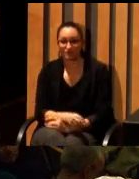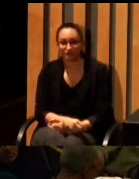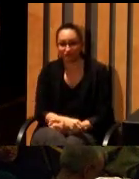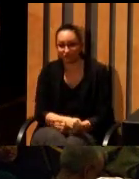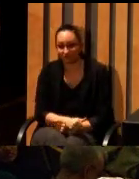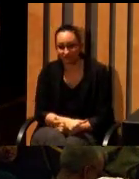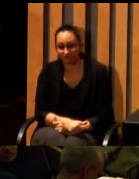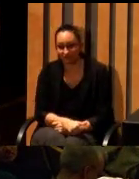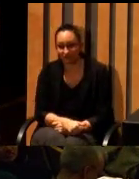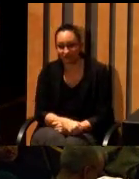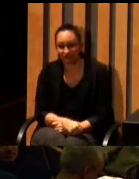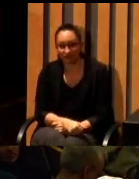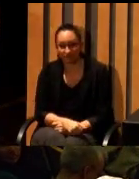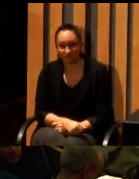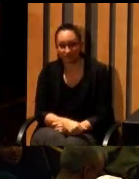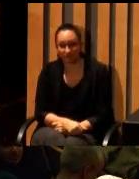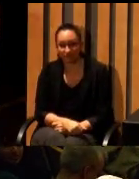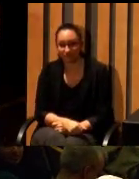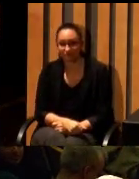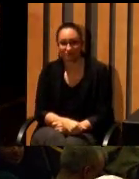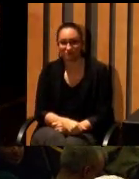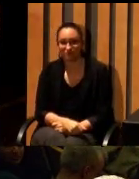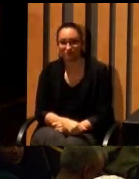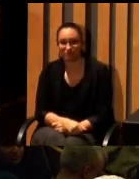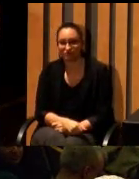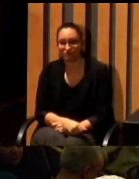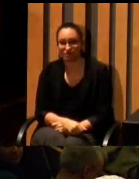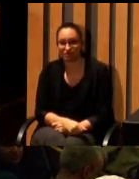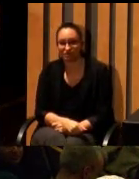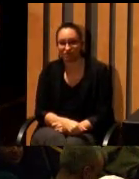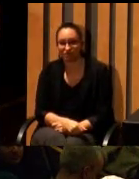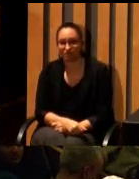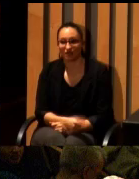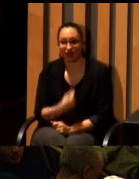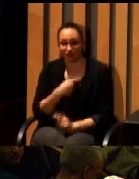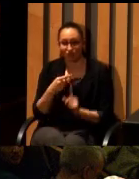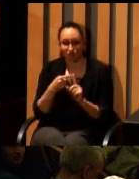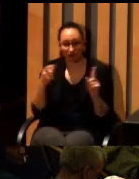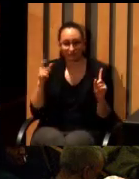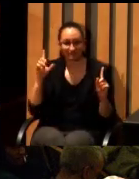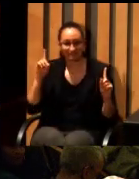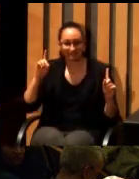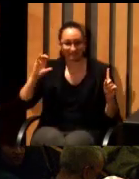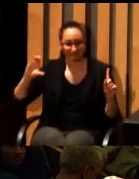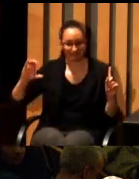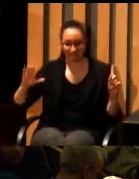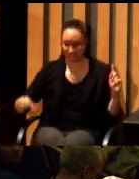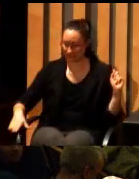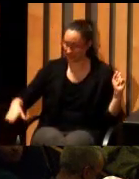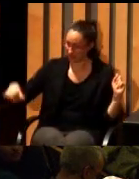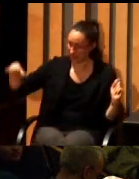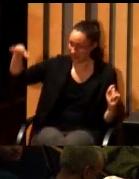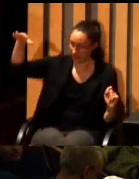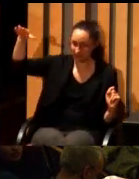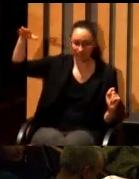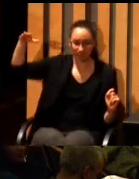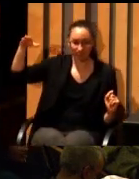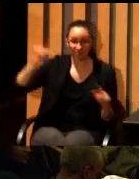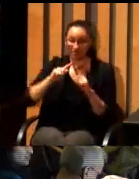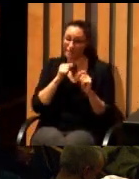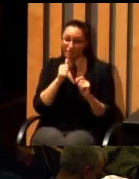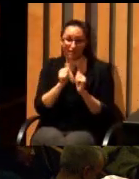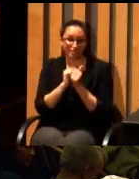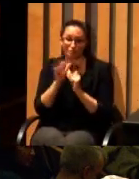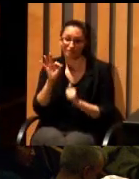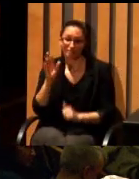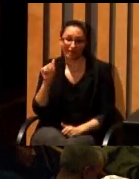I drew my first breaths in just off Bladensburg Road in D.C. So I've grown up with, but I'm not a sports fan.